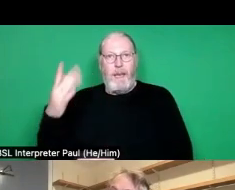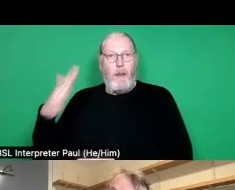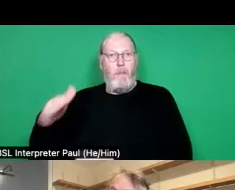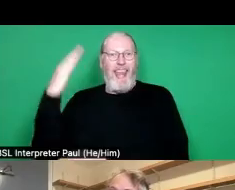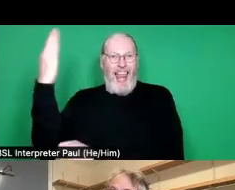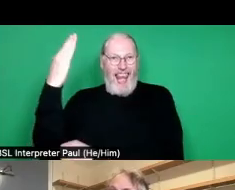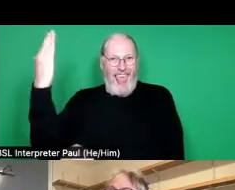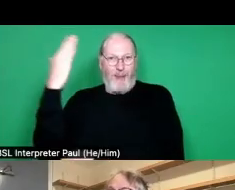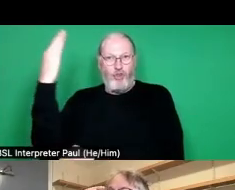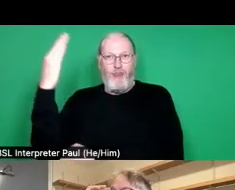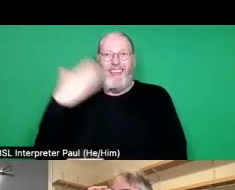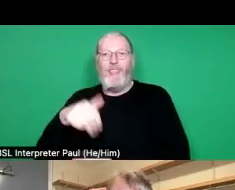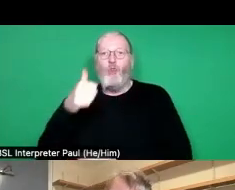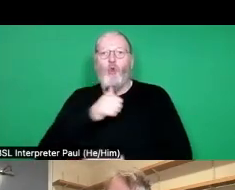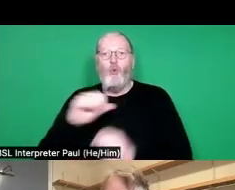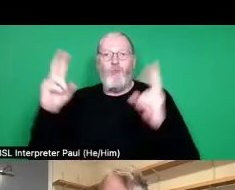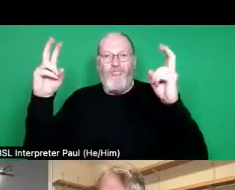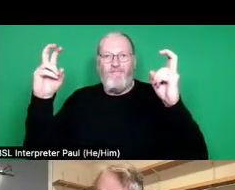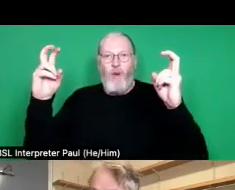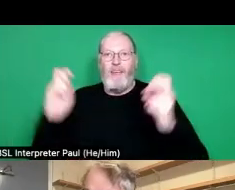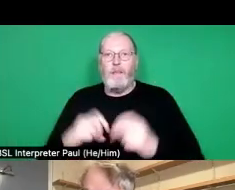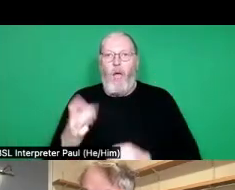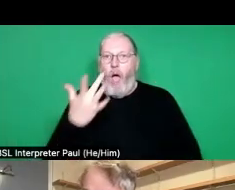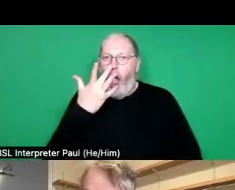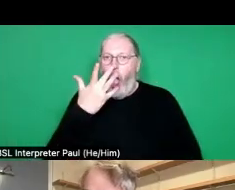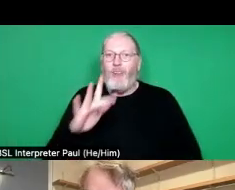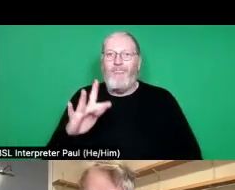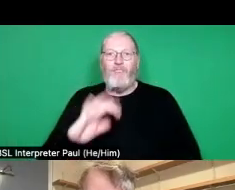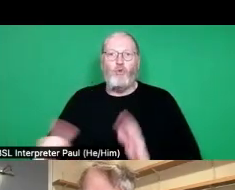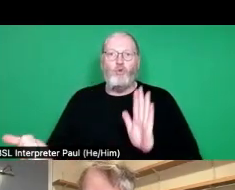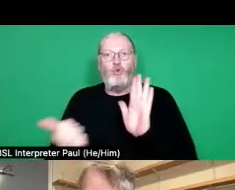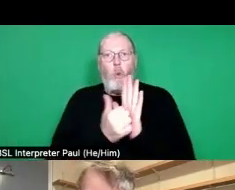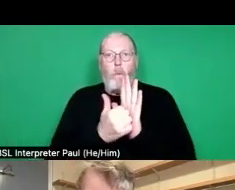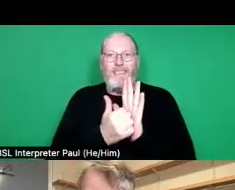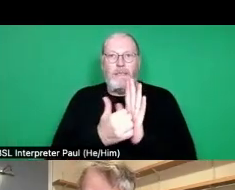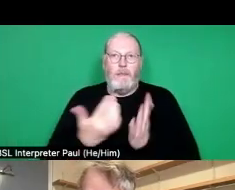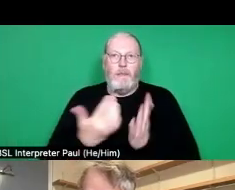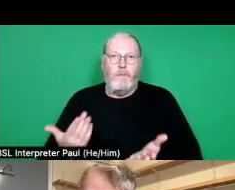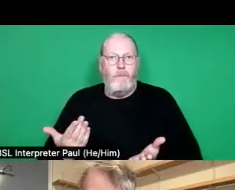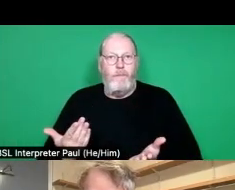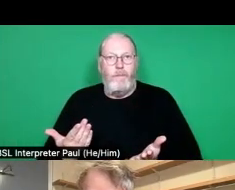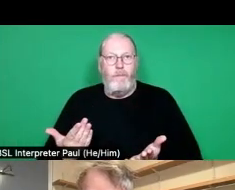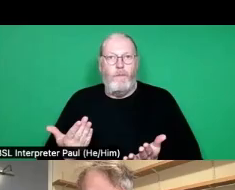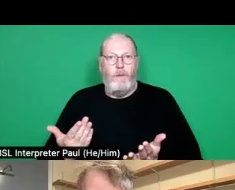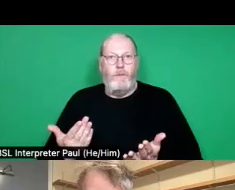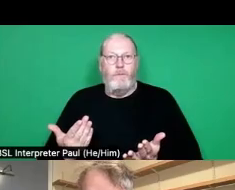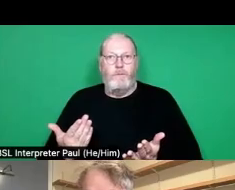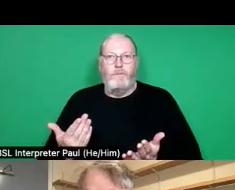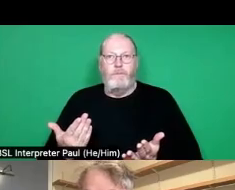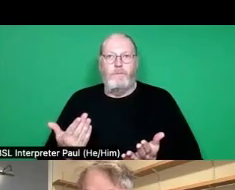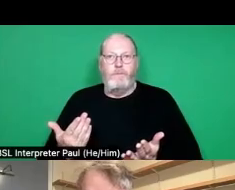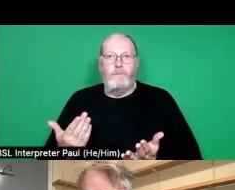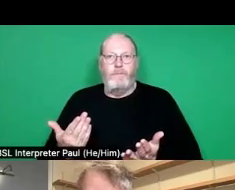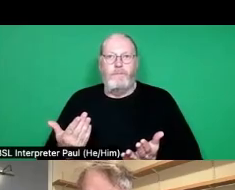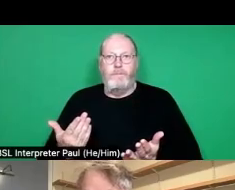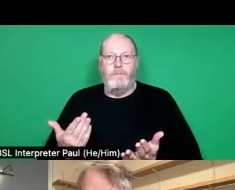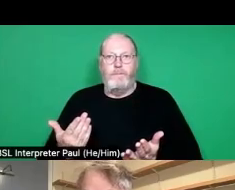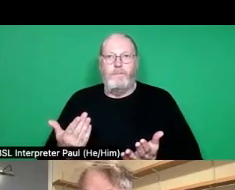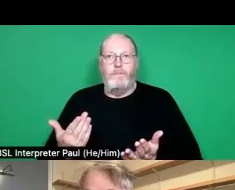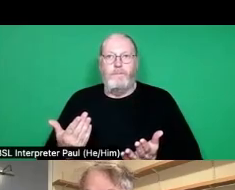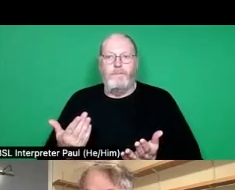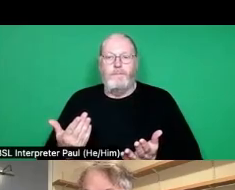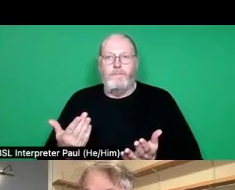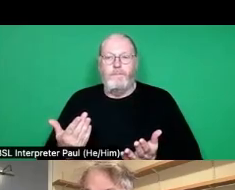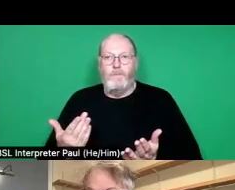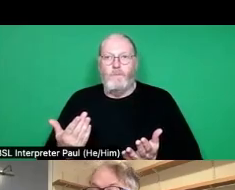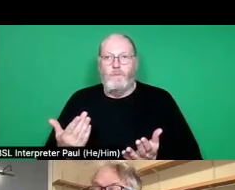artificial stupidity. And his kind of point here was